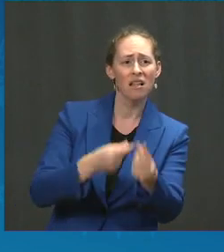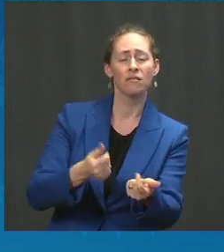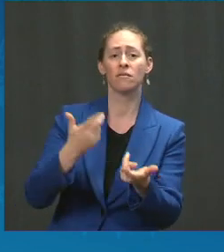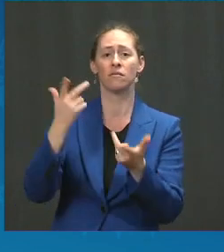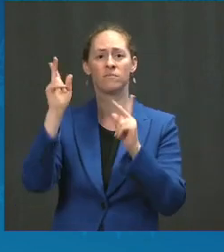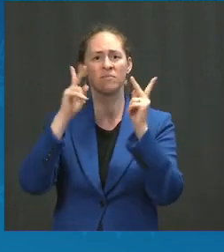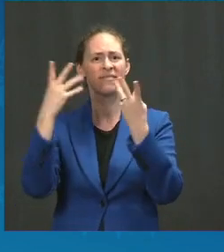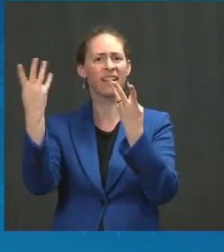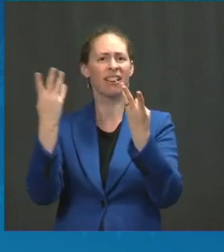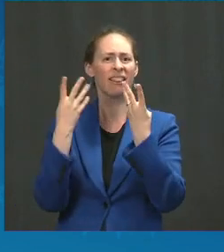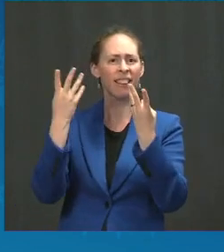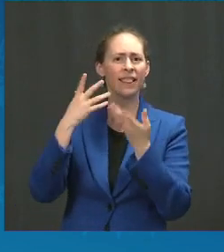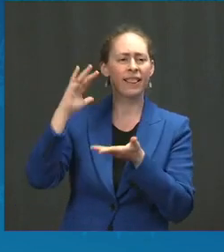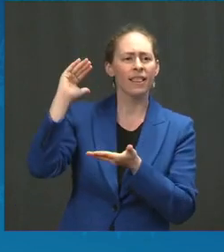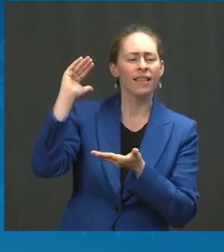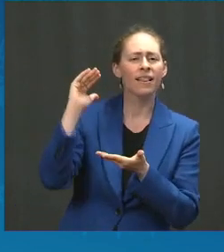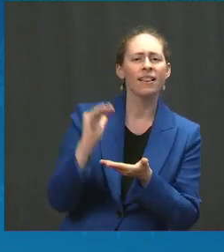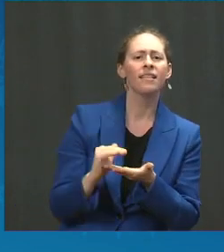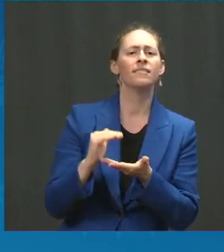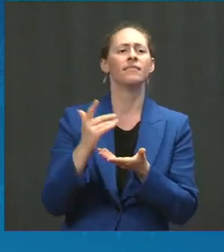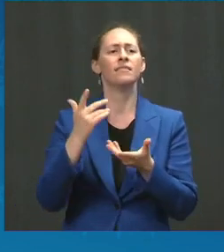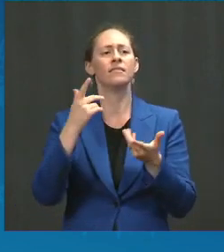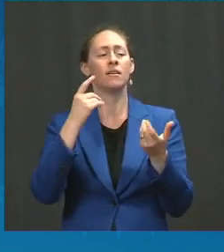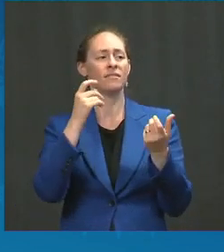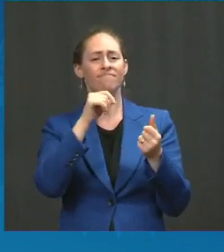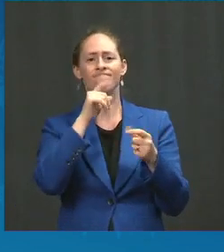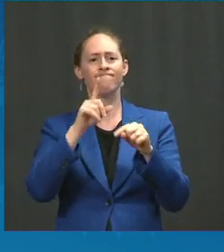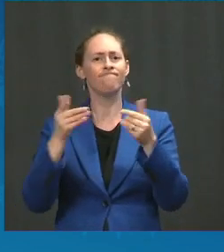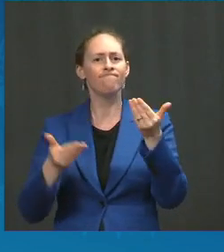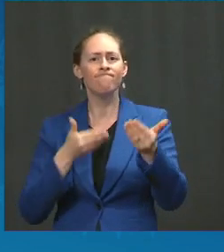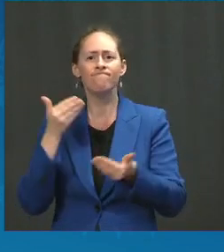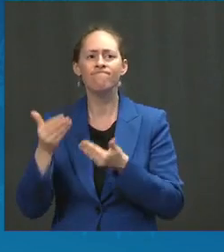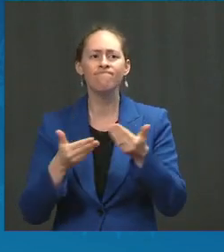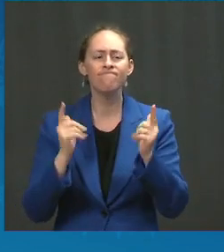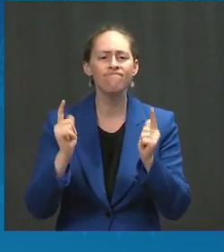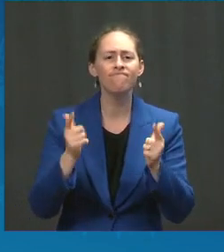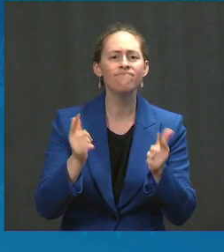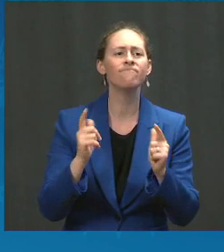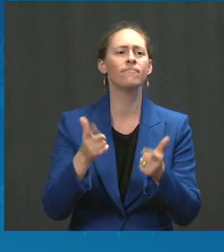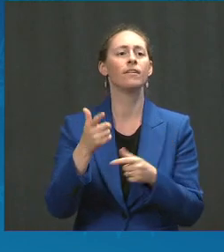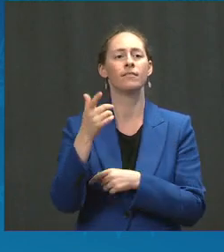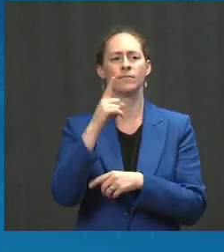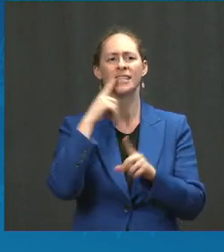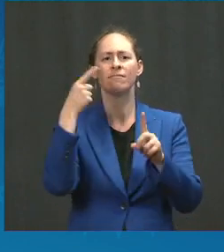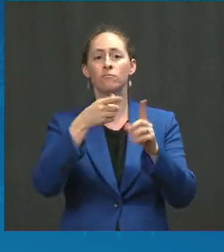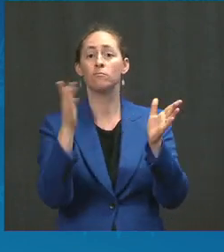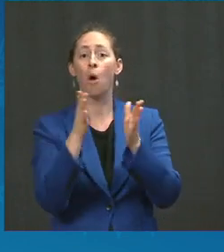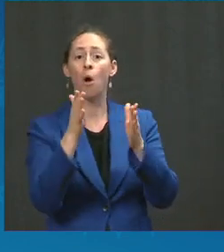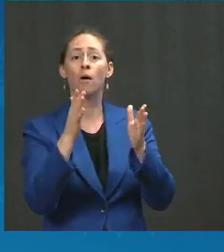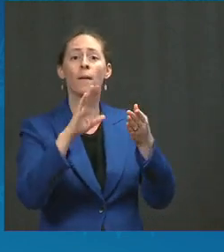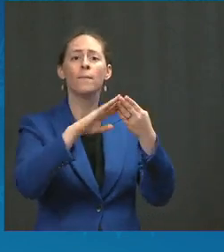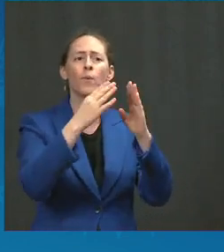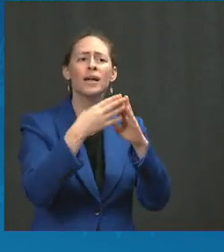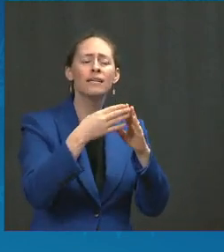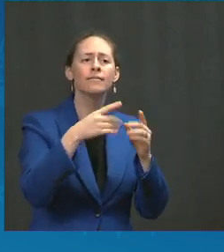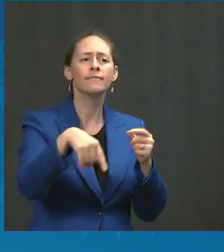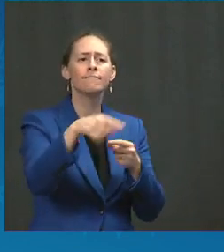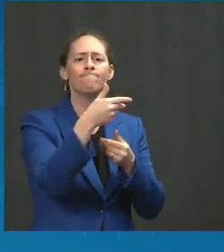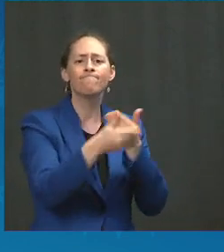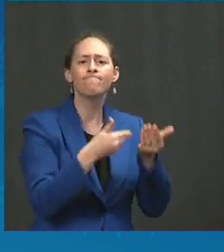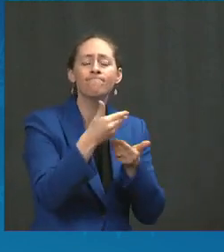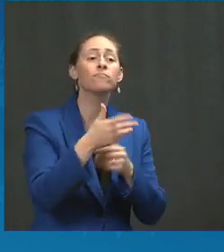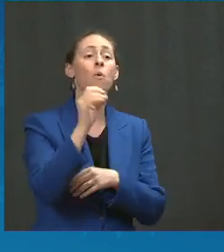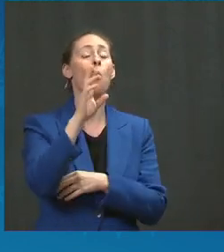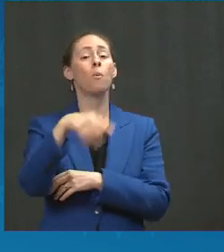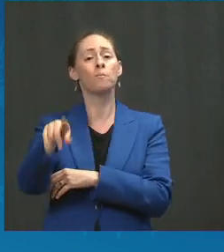smallest businesses in rural and low-income communities and those owned by women and people of color. These entrepreneurs faced